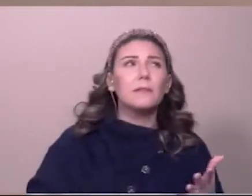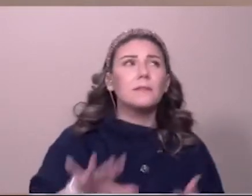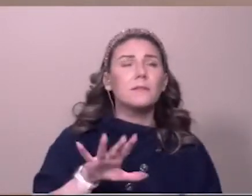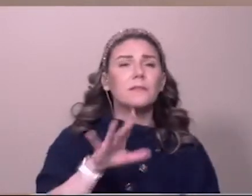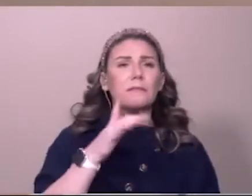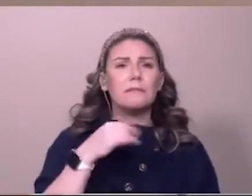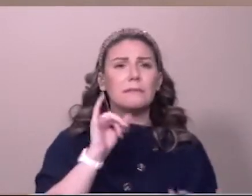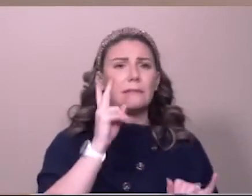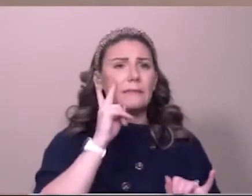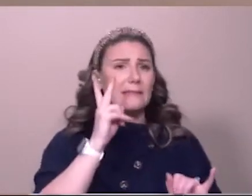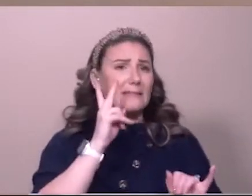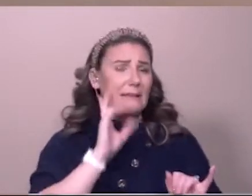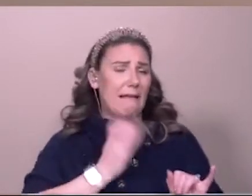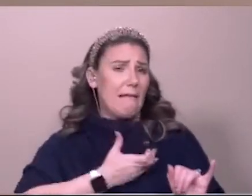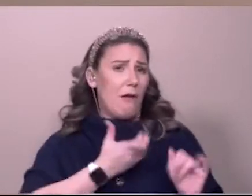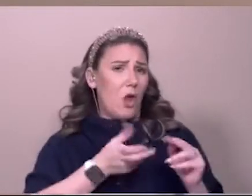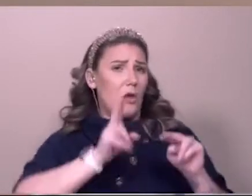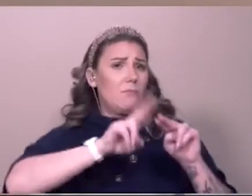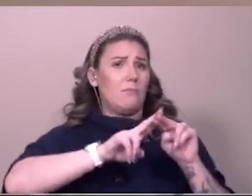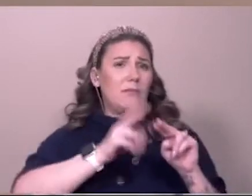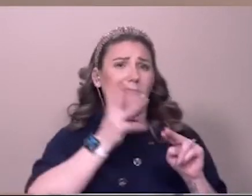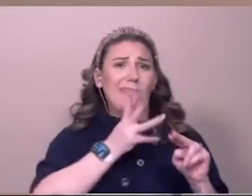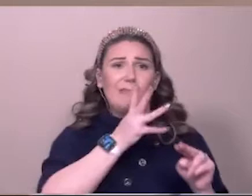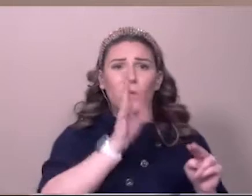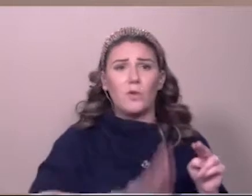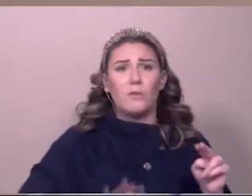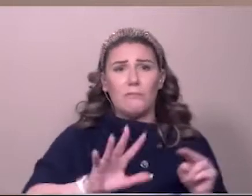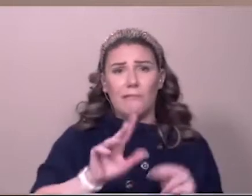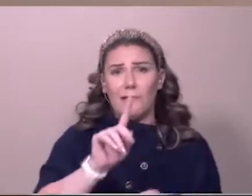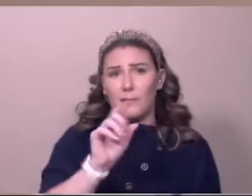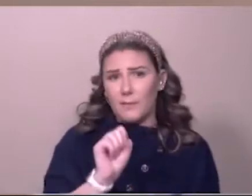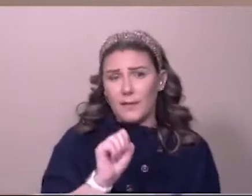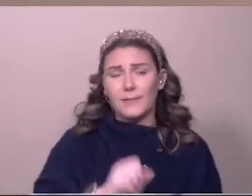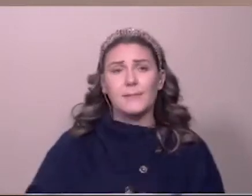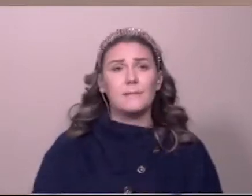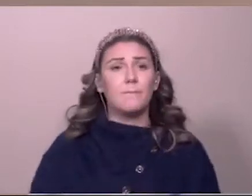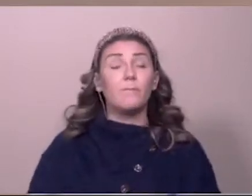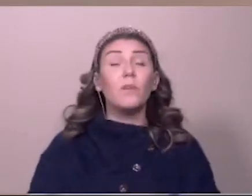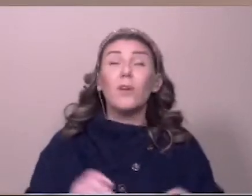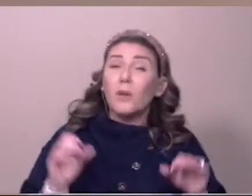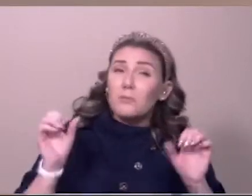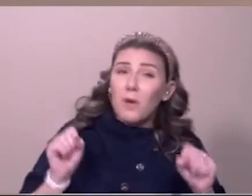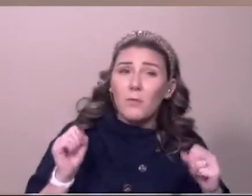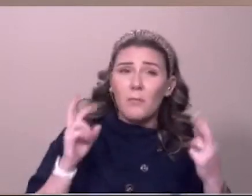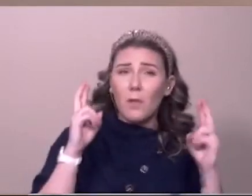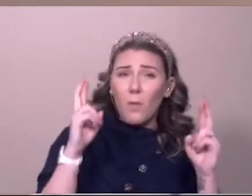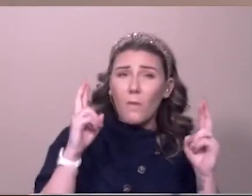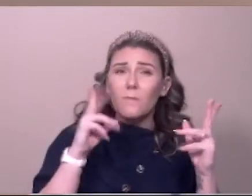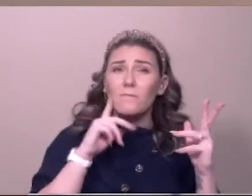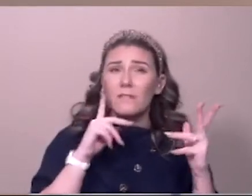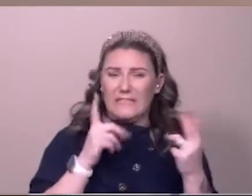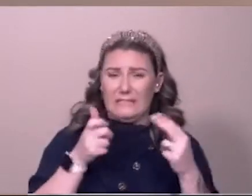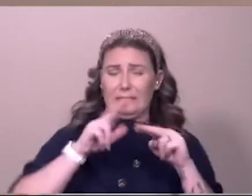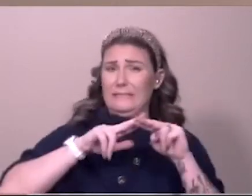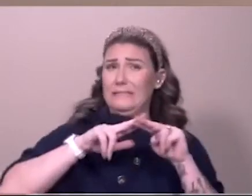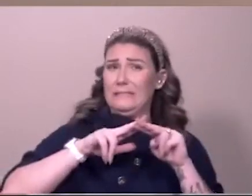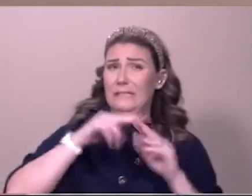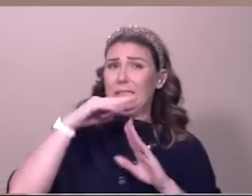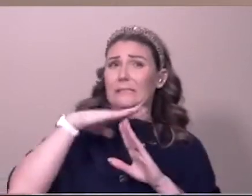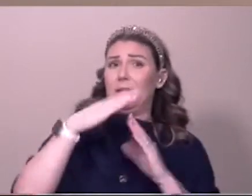seeing the peak in the rural areas of Kansas, and hopefully are at our peak right now,